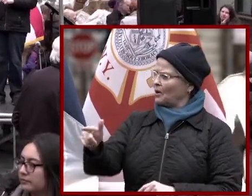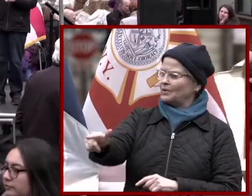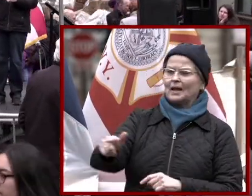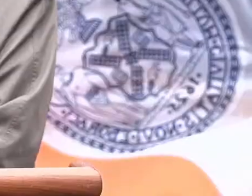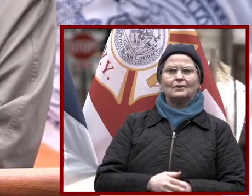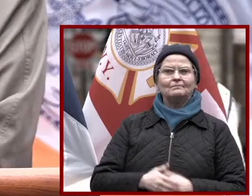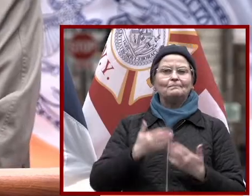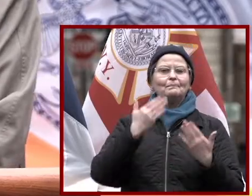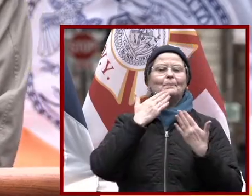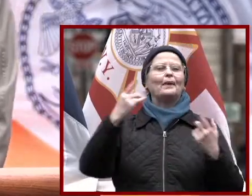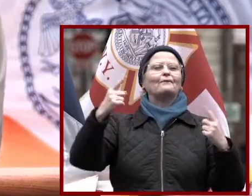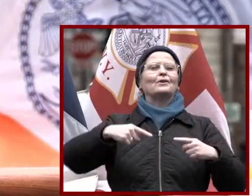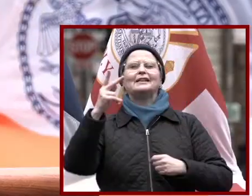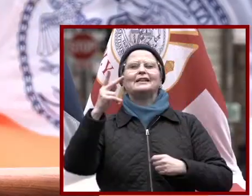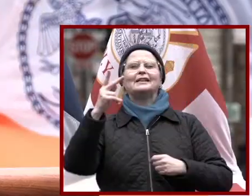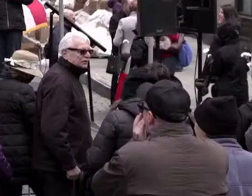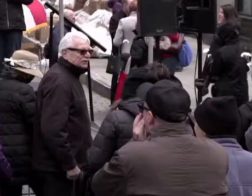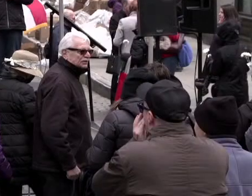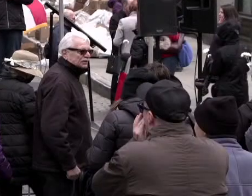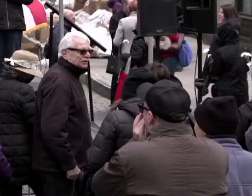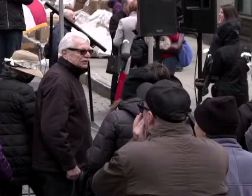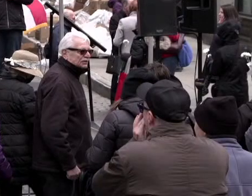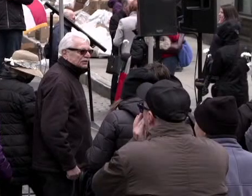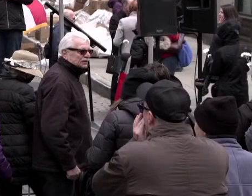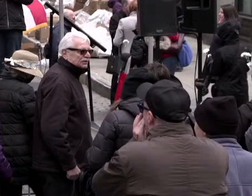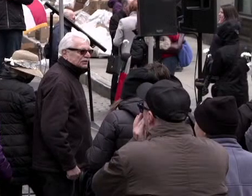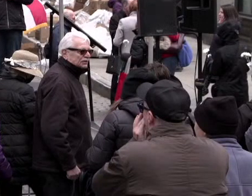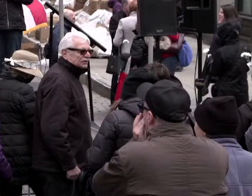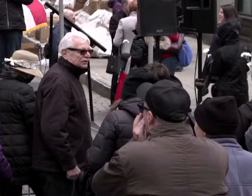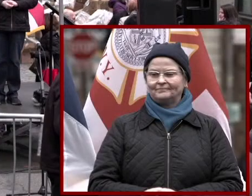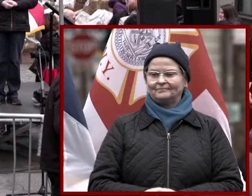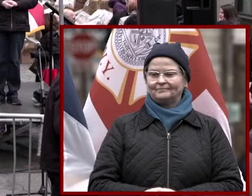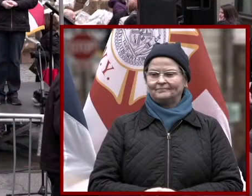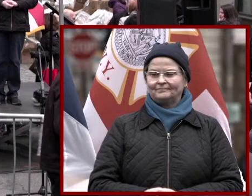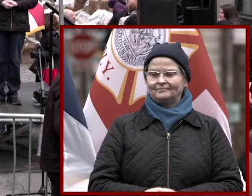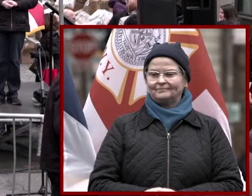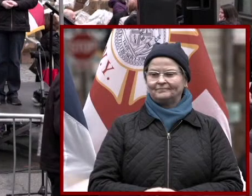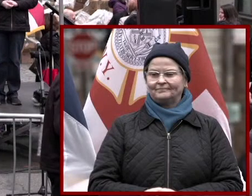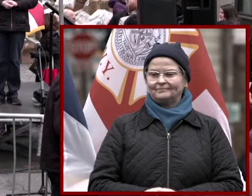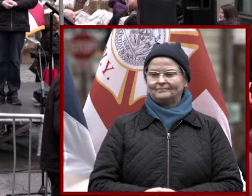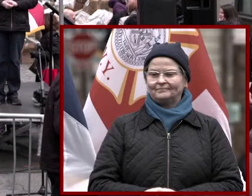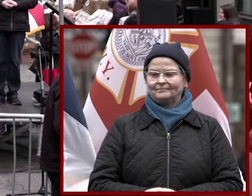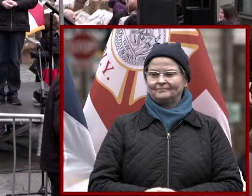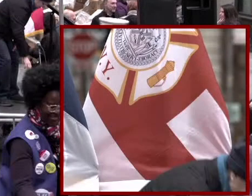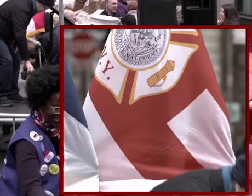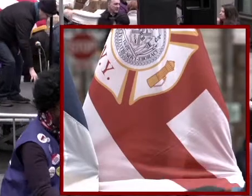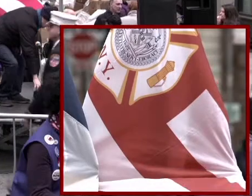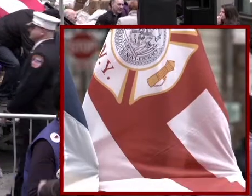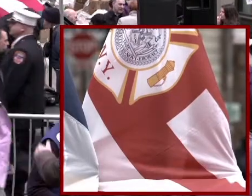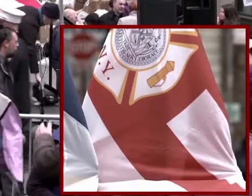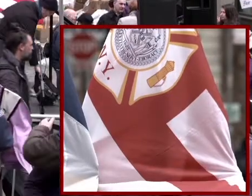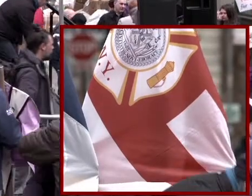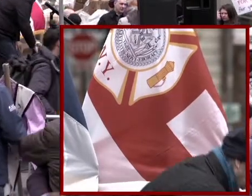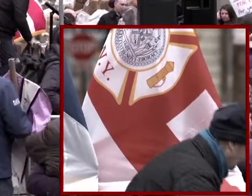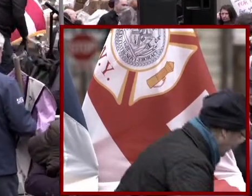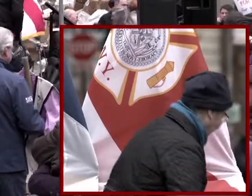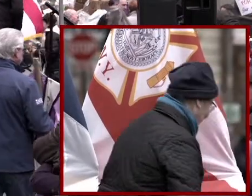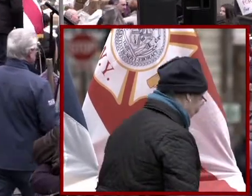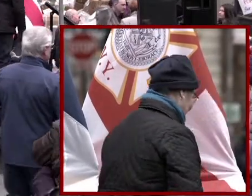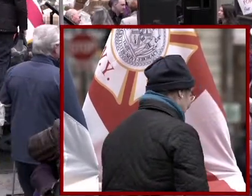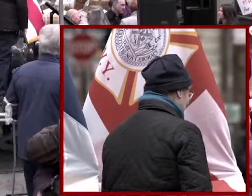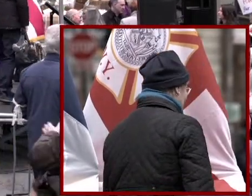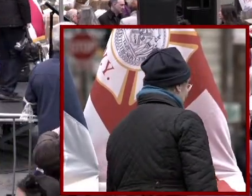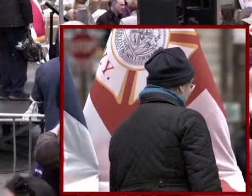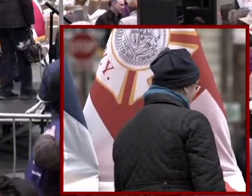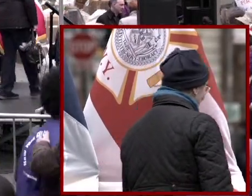you so much for coming, and we'll see you in our... They're coming from two different directions. So people come from this direction, please, the other side, not the